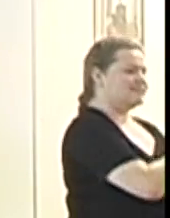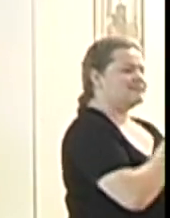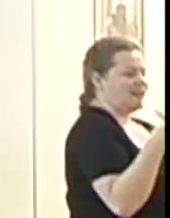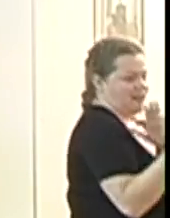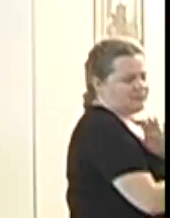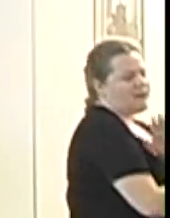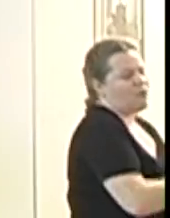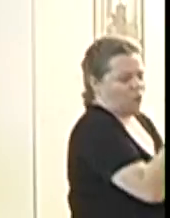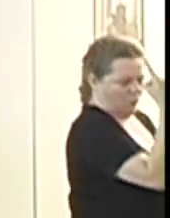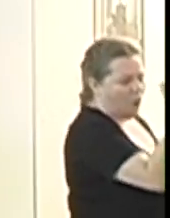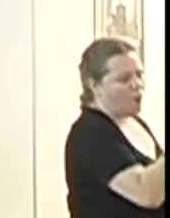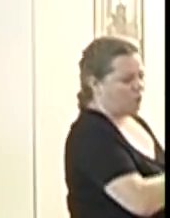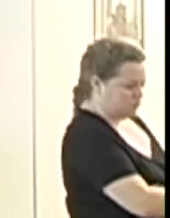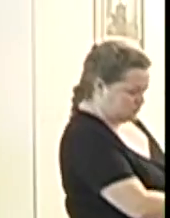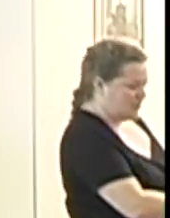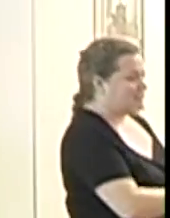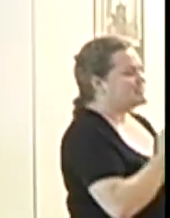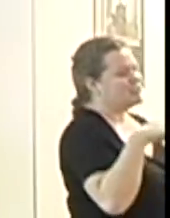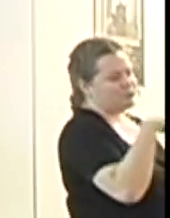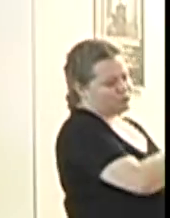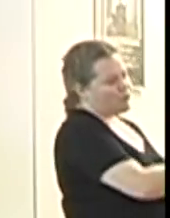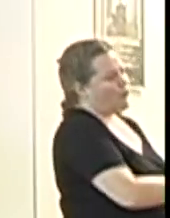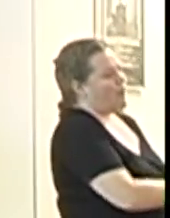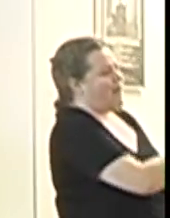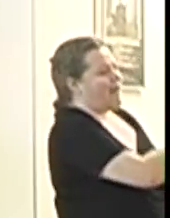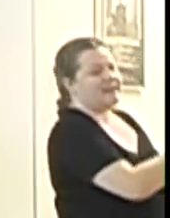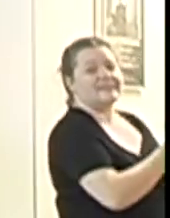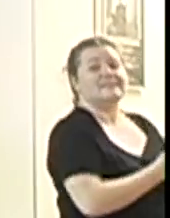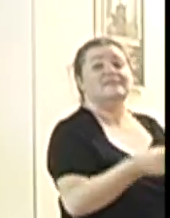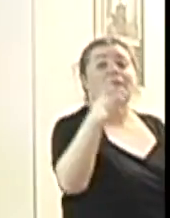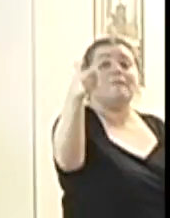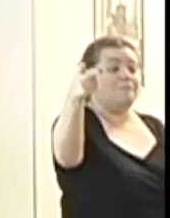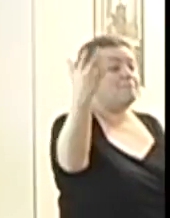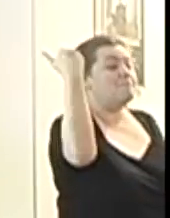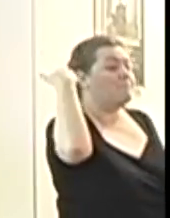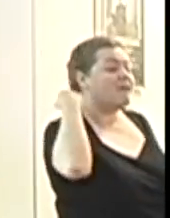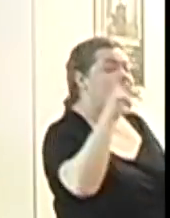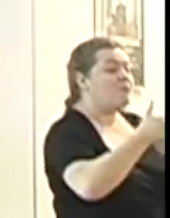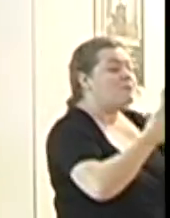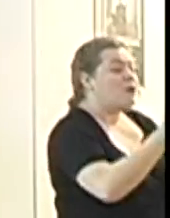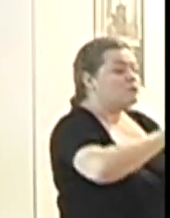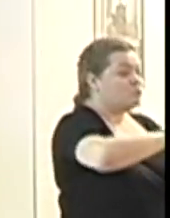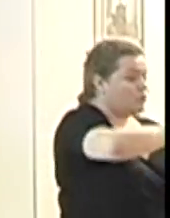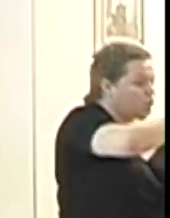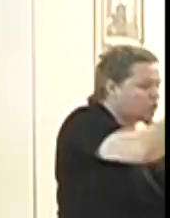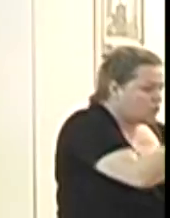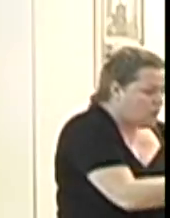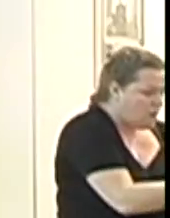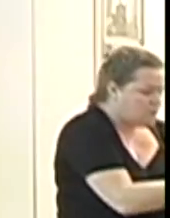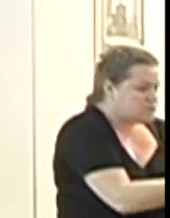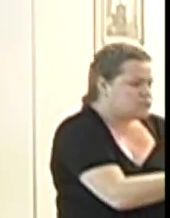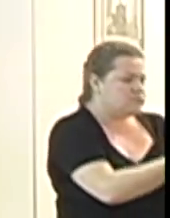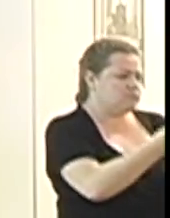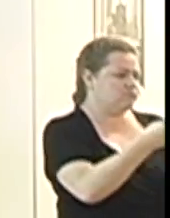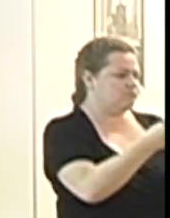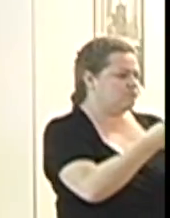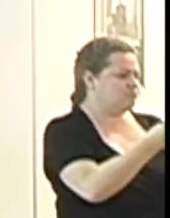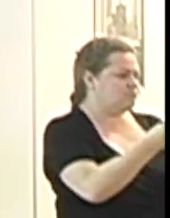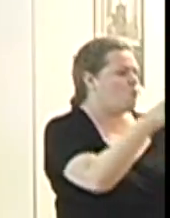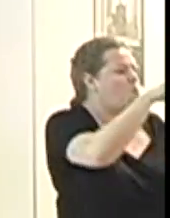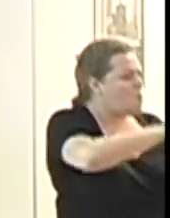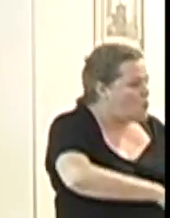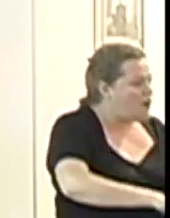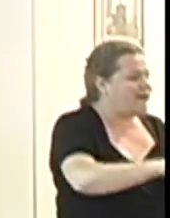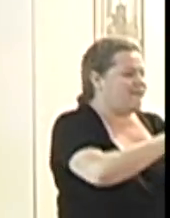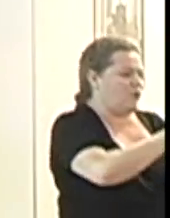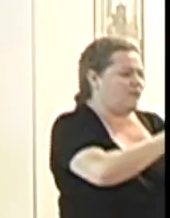That's one factor that helps contribute to making fall less iconic, that example earlier. It's one factor that makes